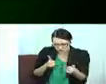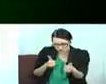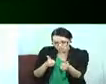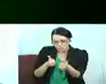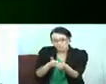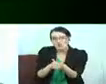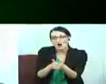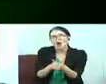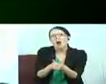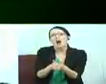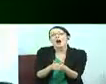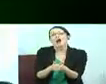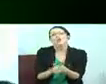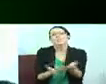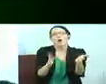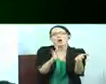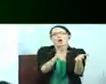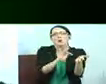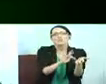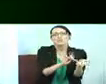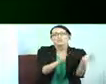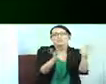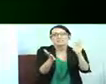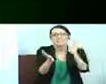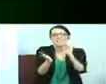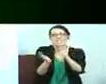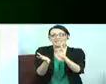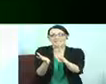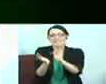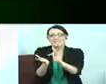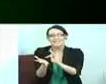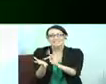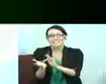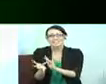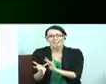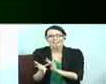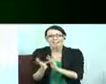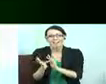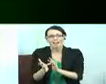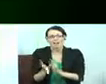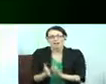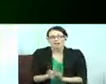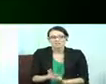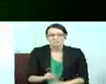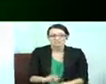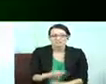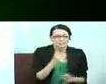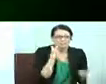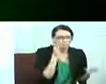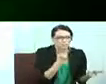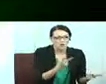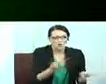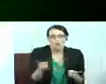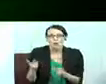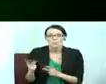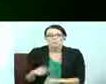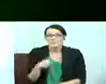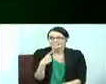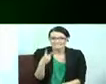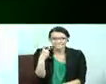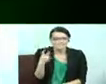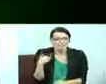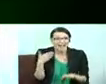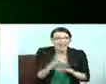Some doubts this morning, see me after church. I can tell you how to